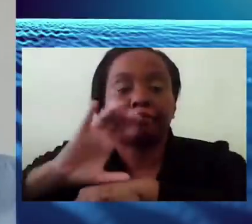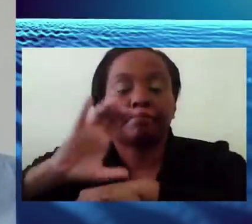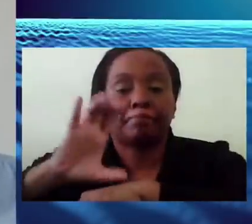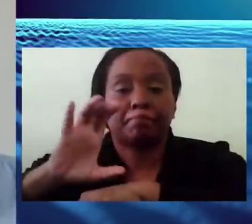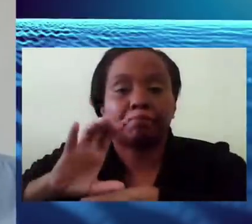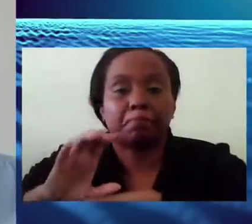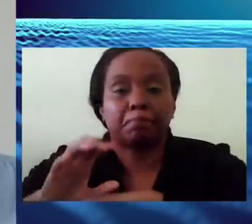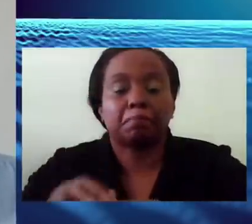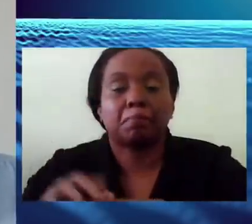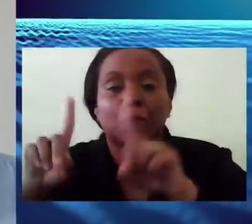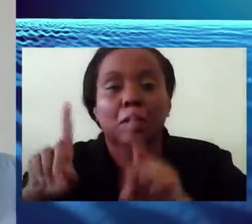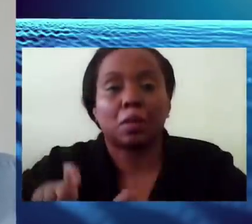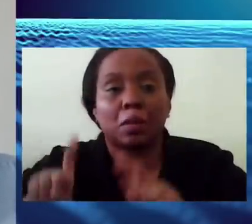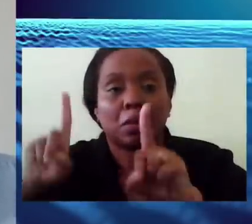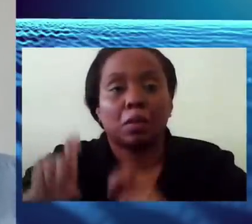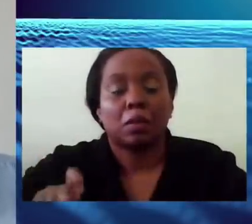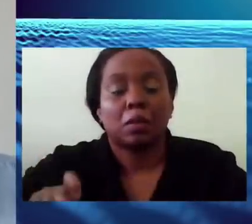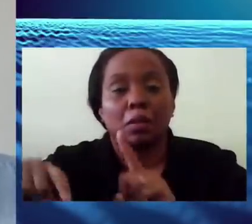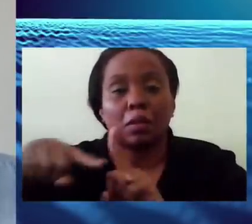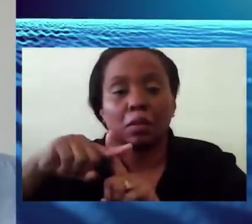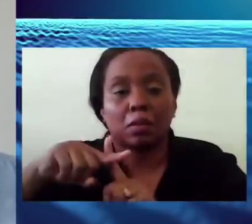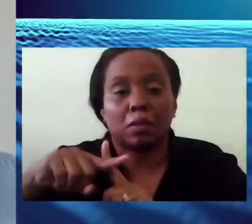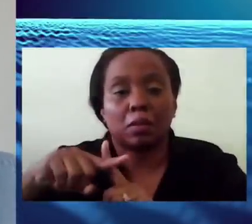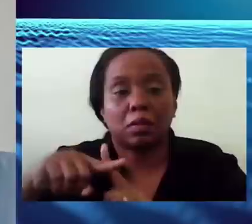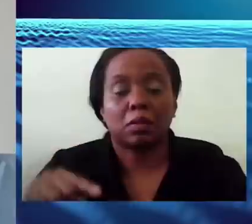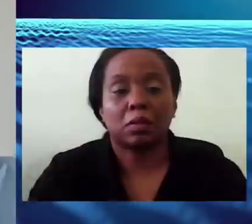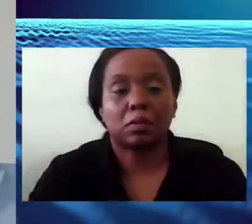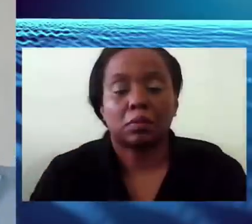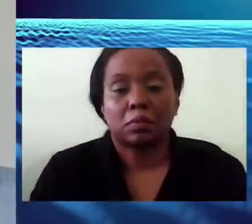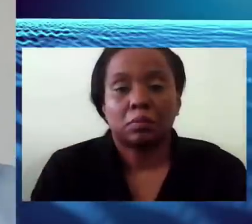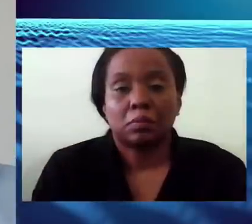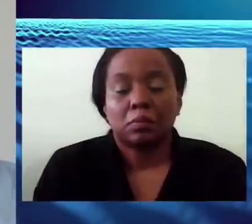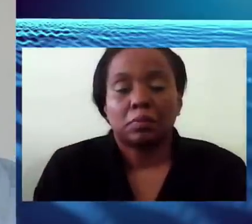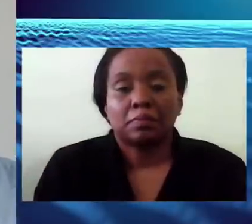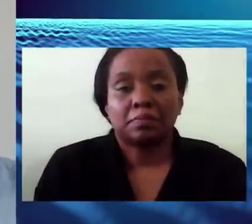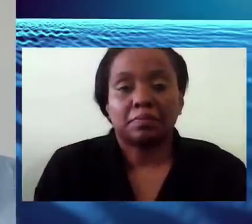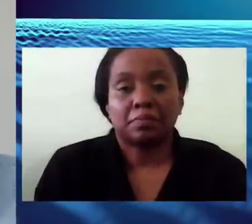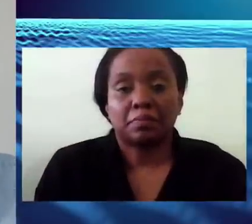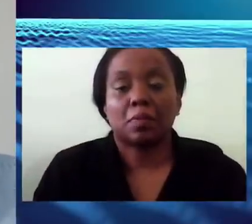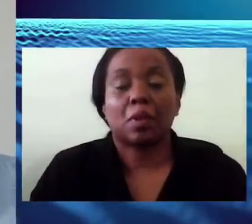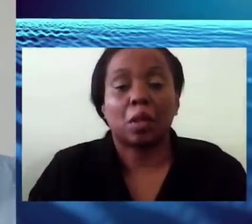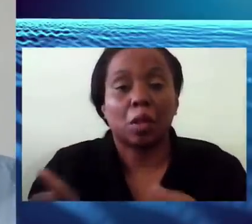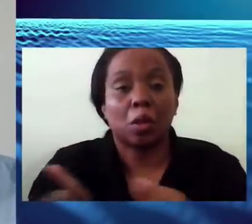that tested positive. And then there was a family of 2